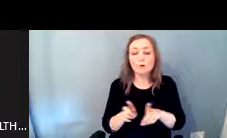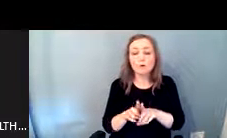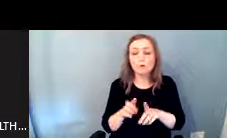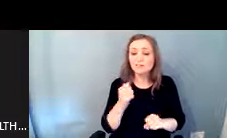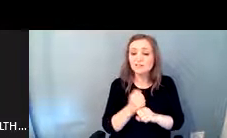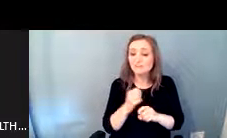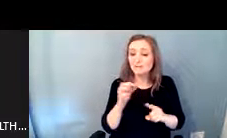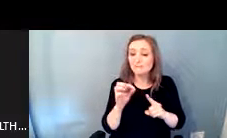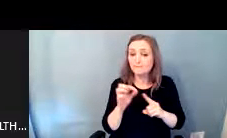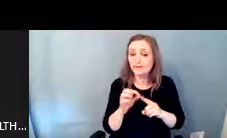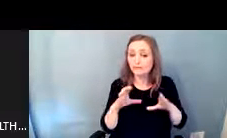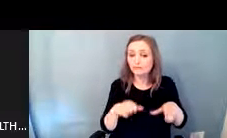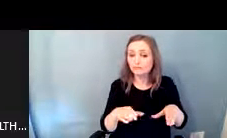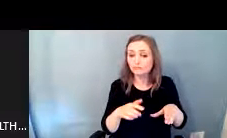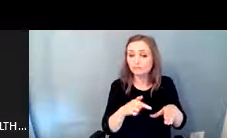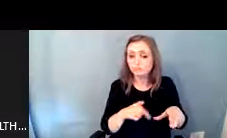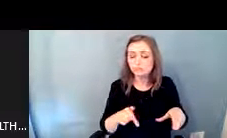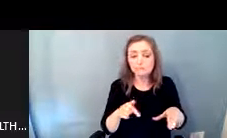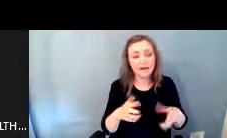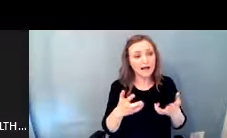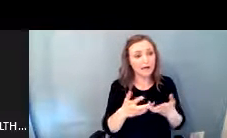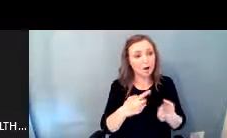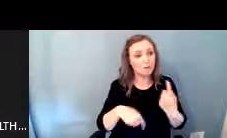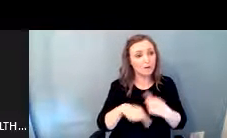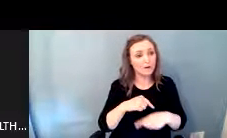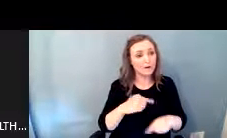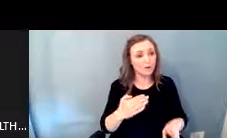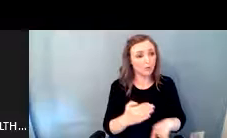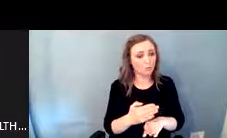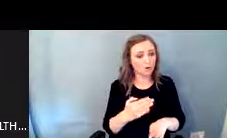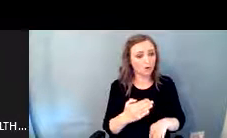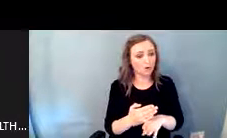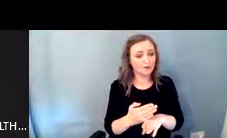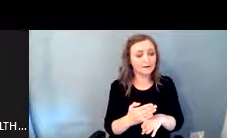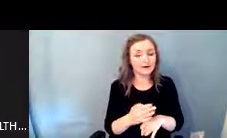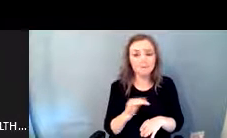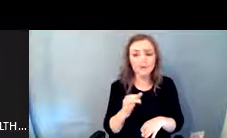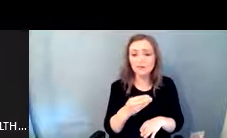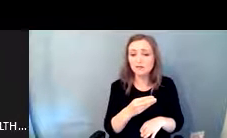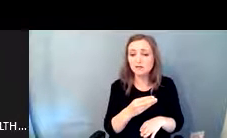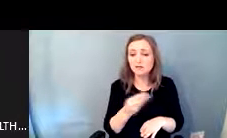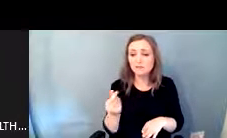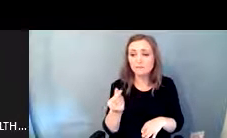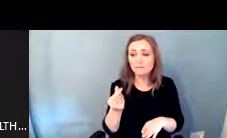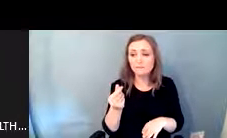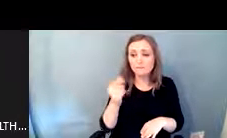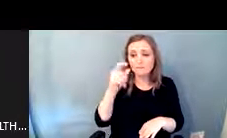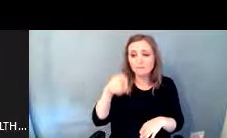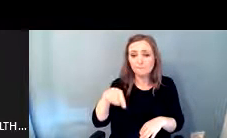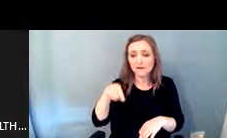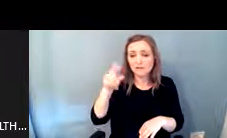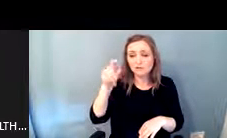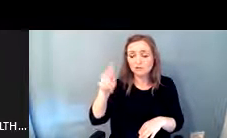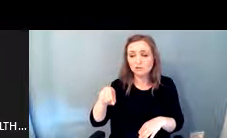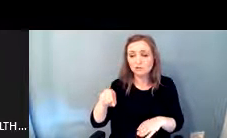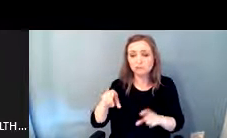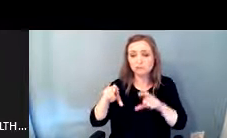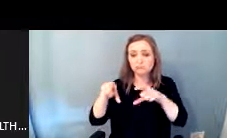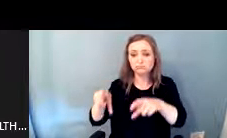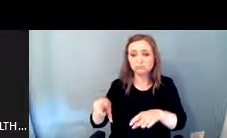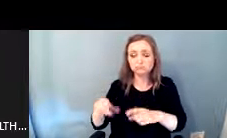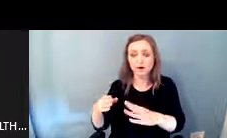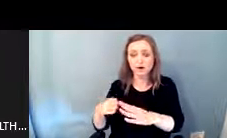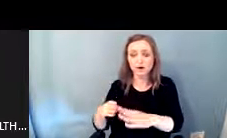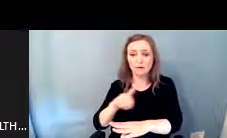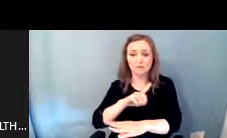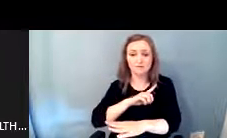seen the way we've been able to bring our more housebound, immobile patients to us without having